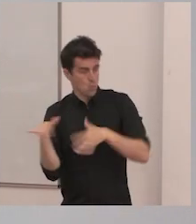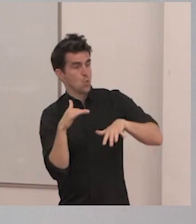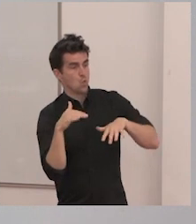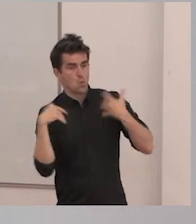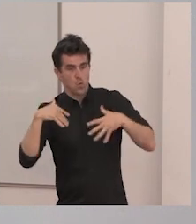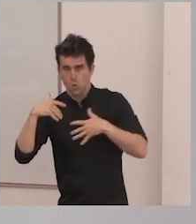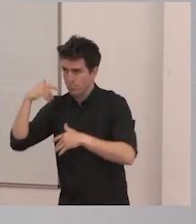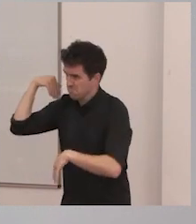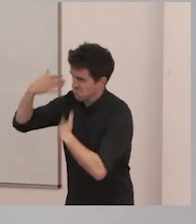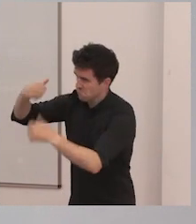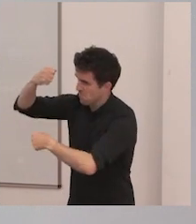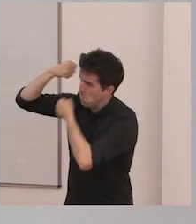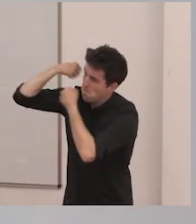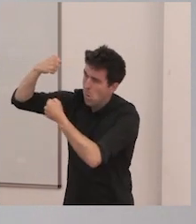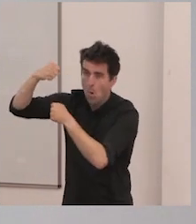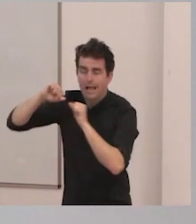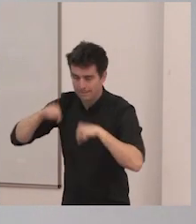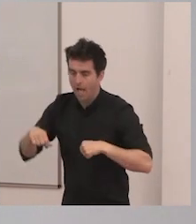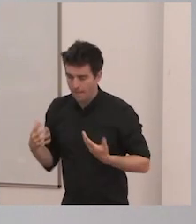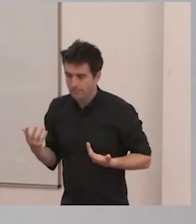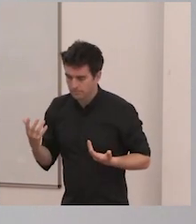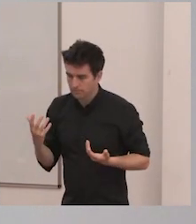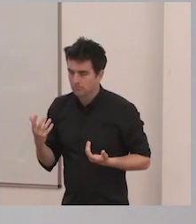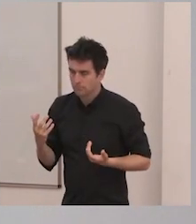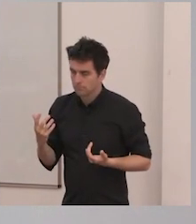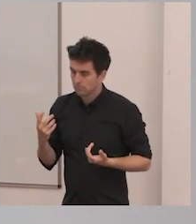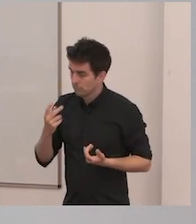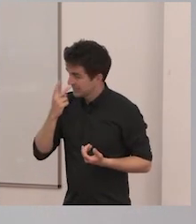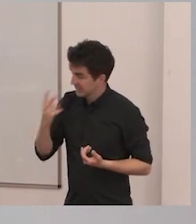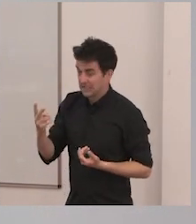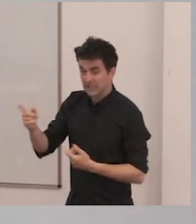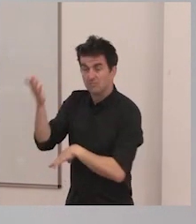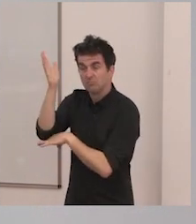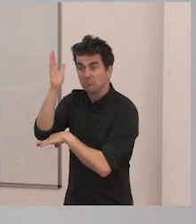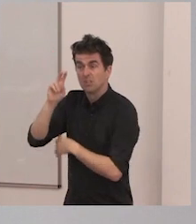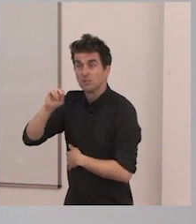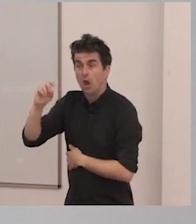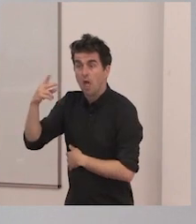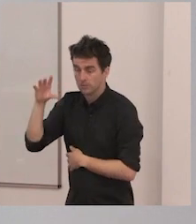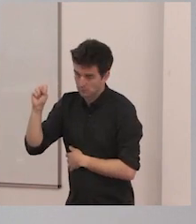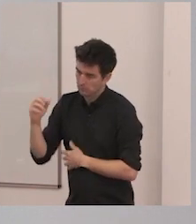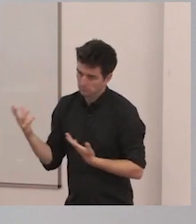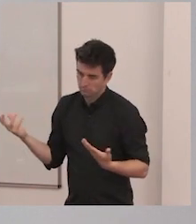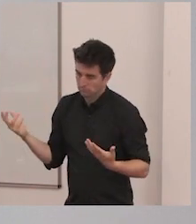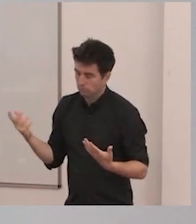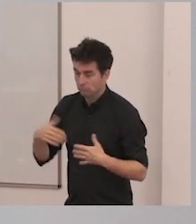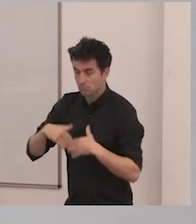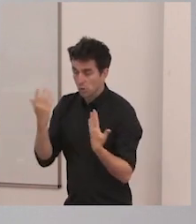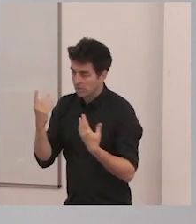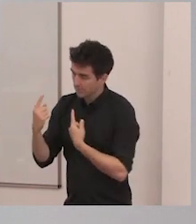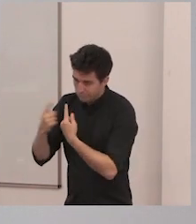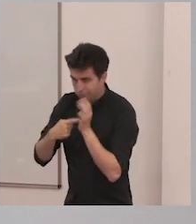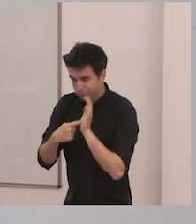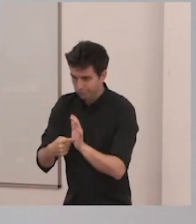I wish you all very well for the rest of the summer school, and know that your activism going forward will be